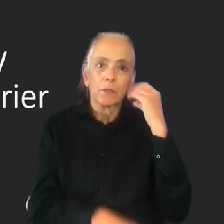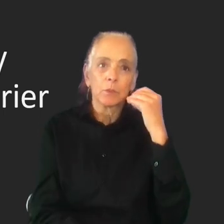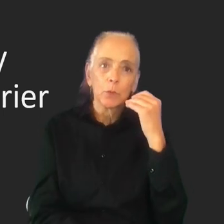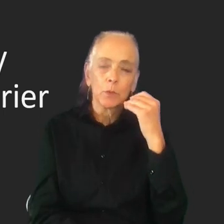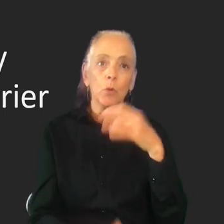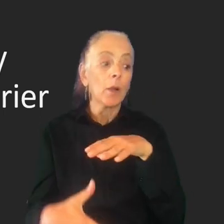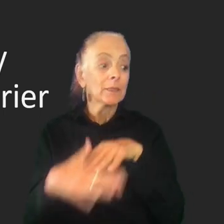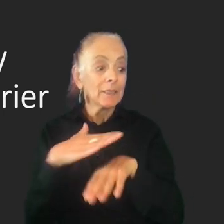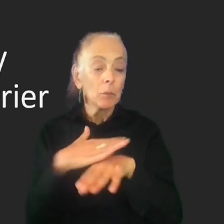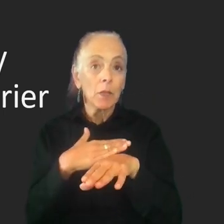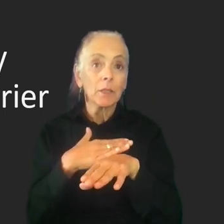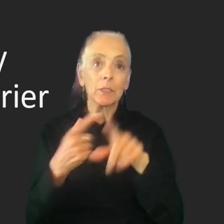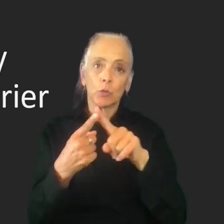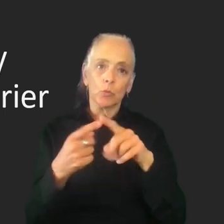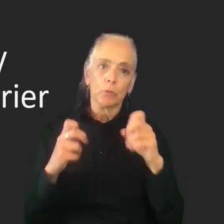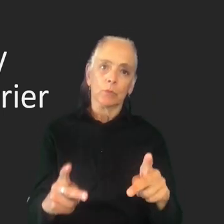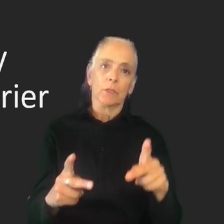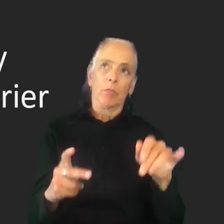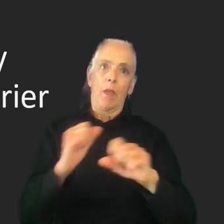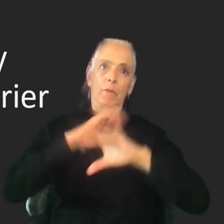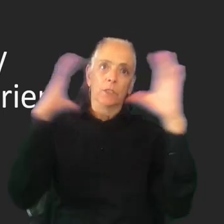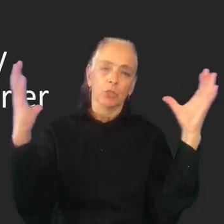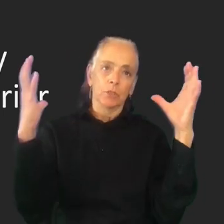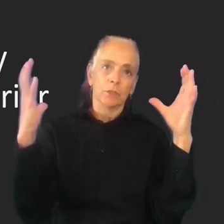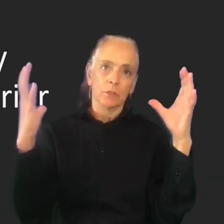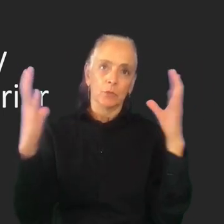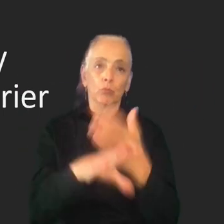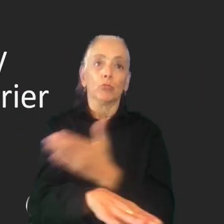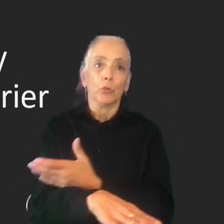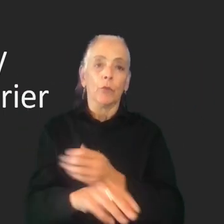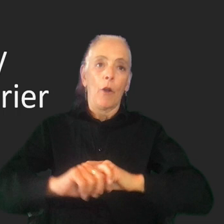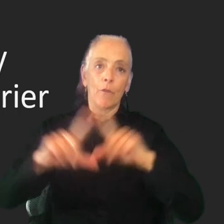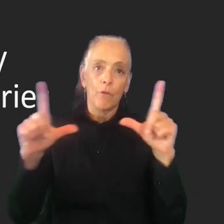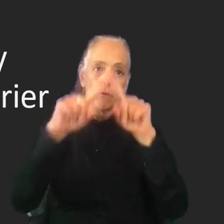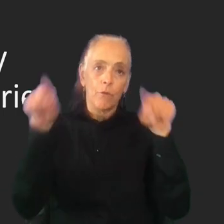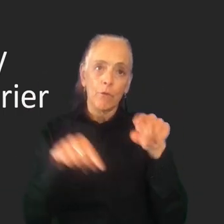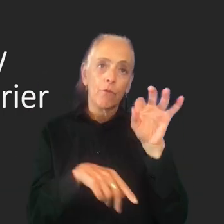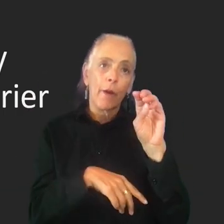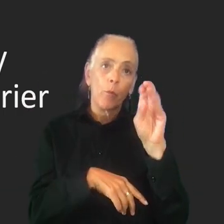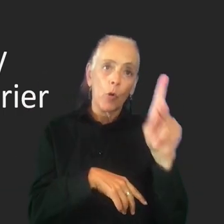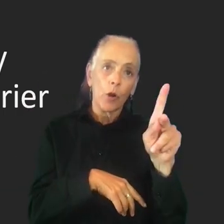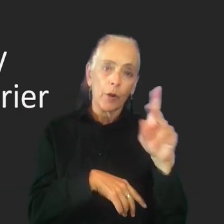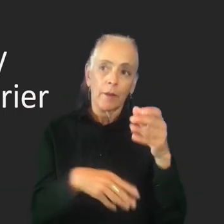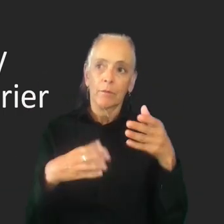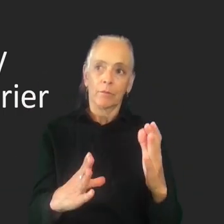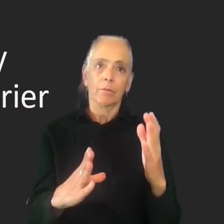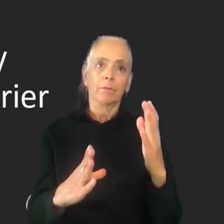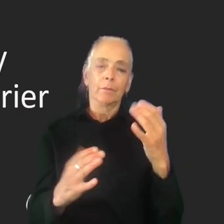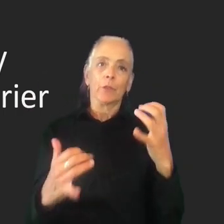improve that framework to ensure as much of our target audience as possible actually have the kind of experience we imagined them